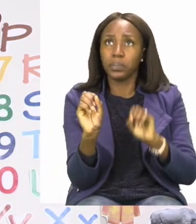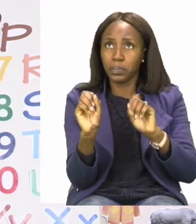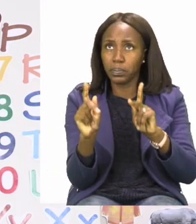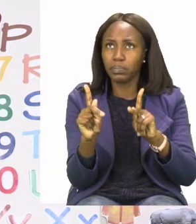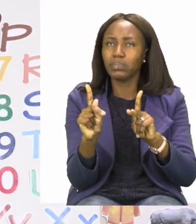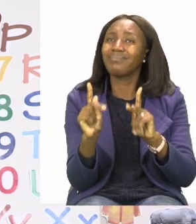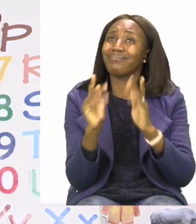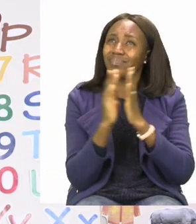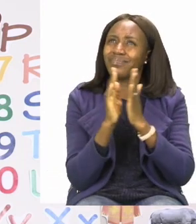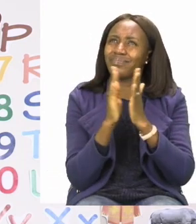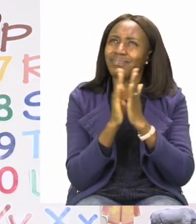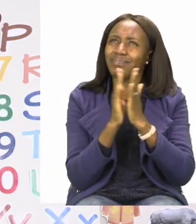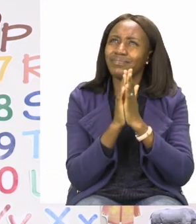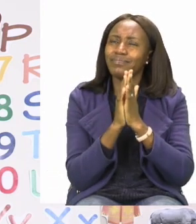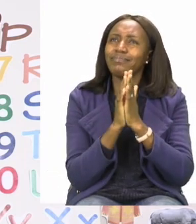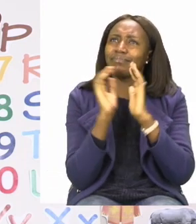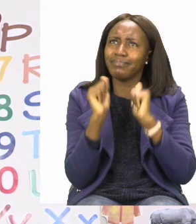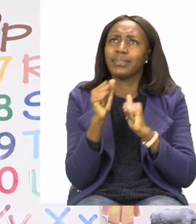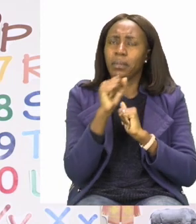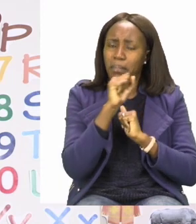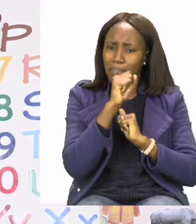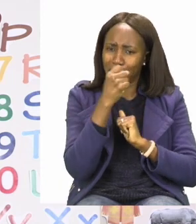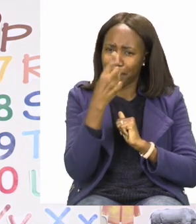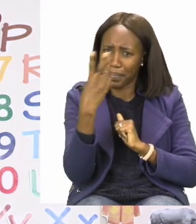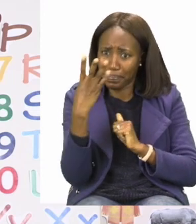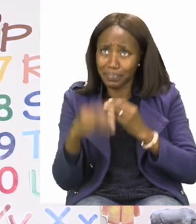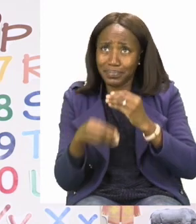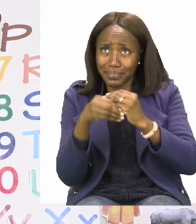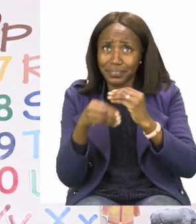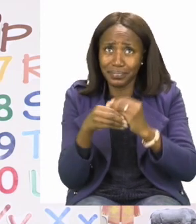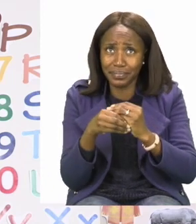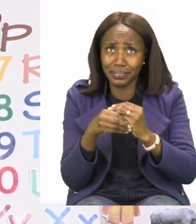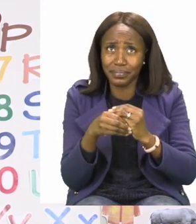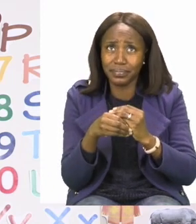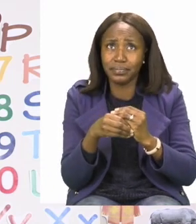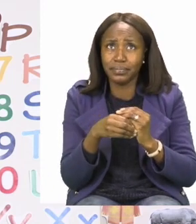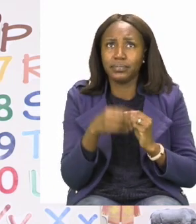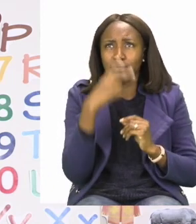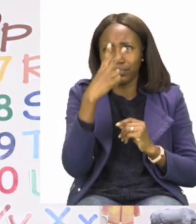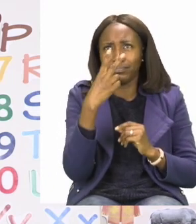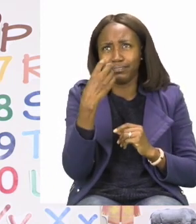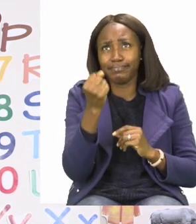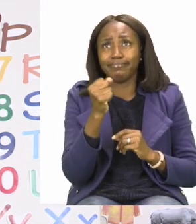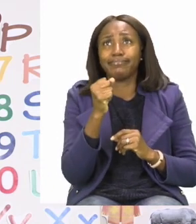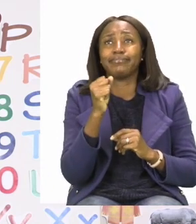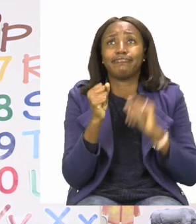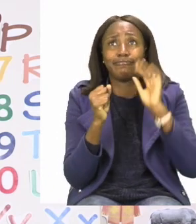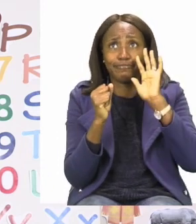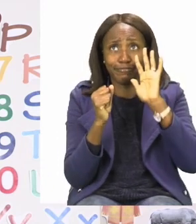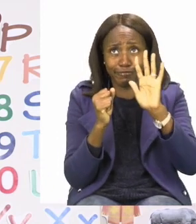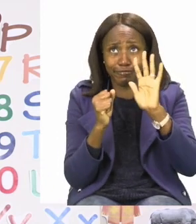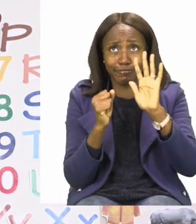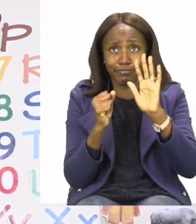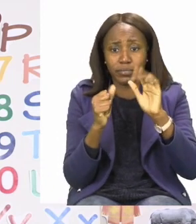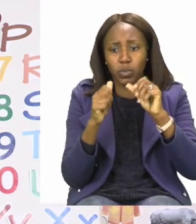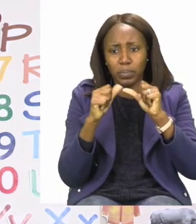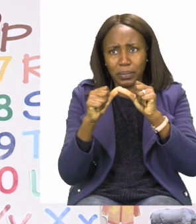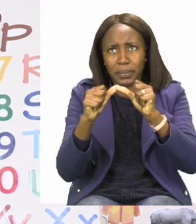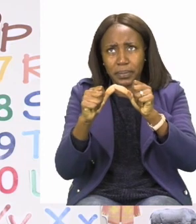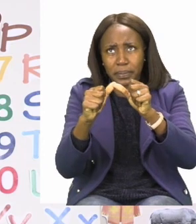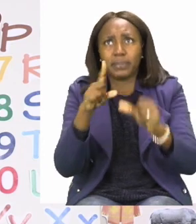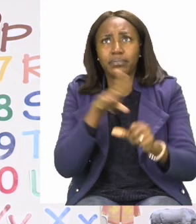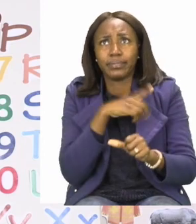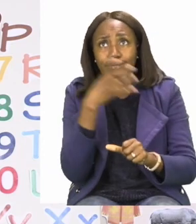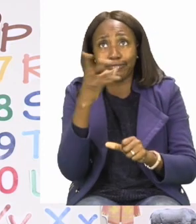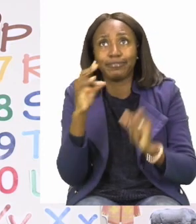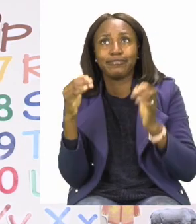for us to count on. So we're going to count on from 5 going to 17, and then after